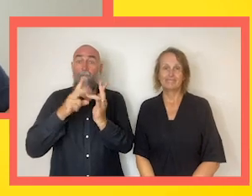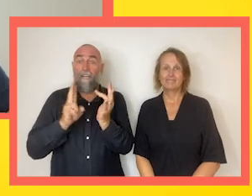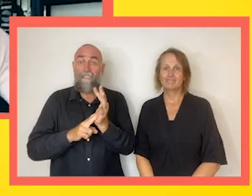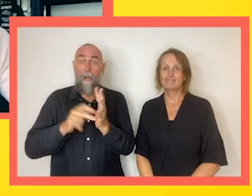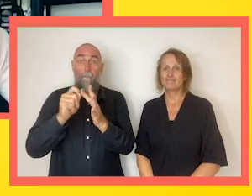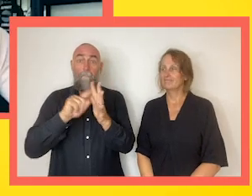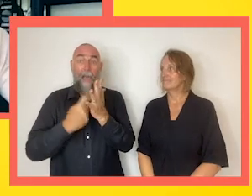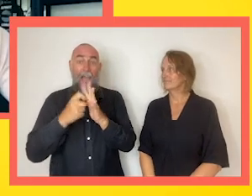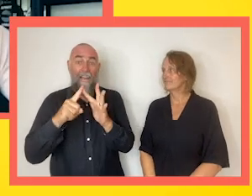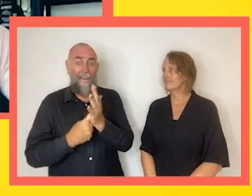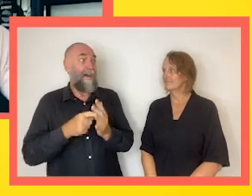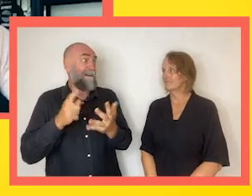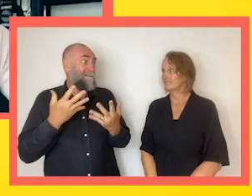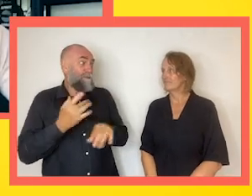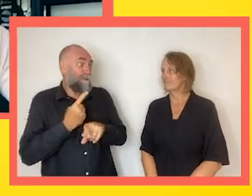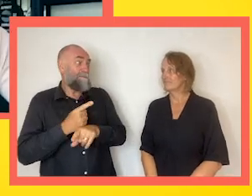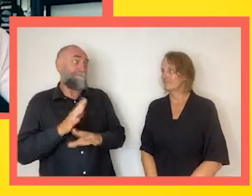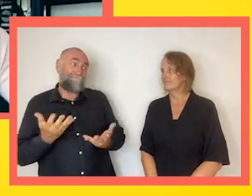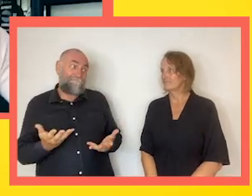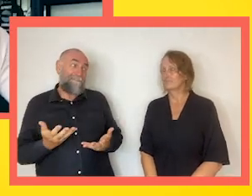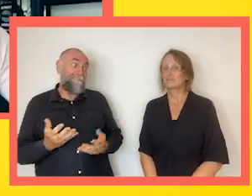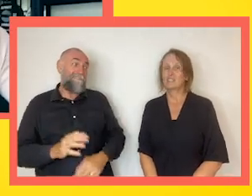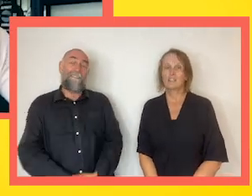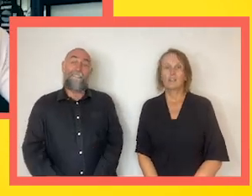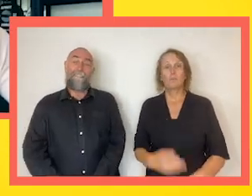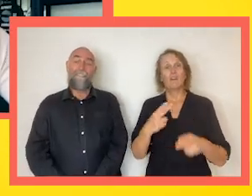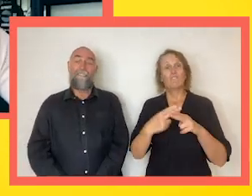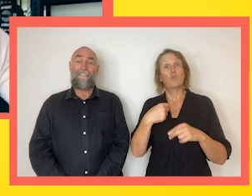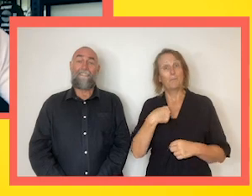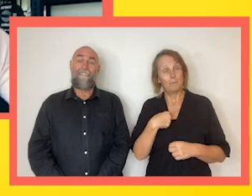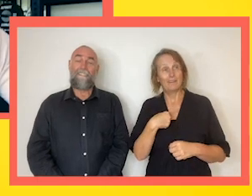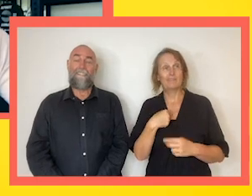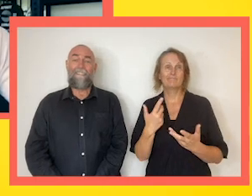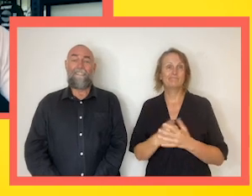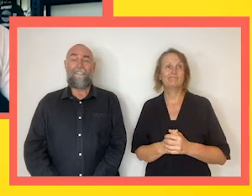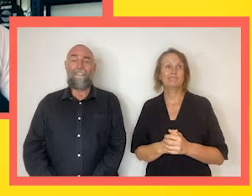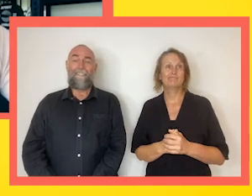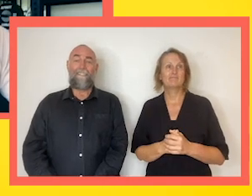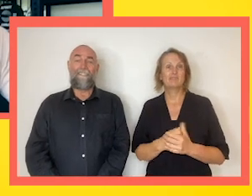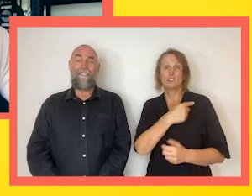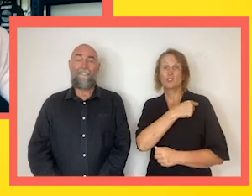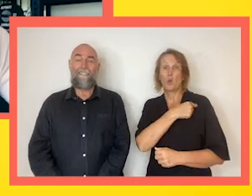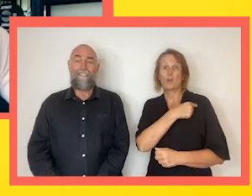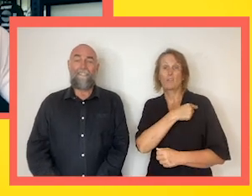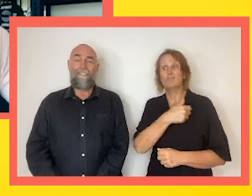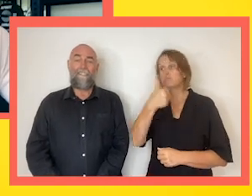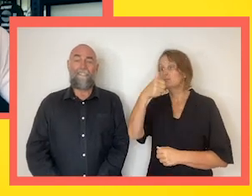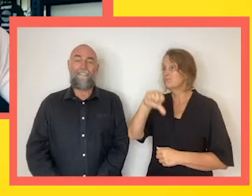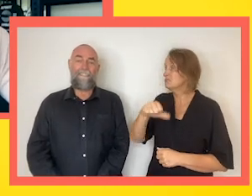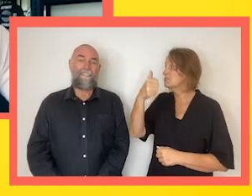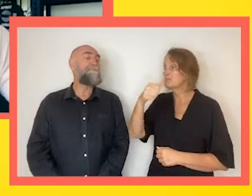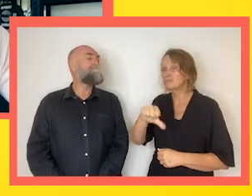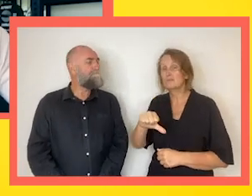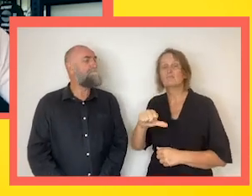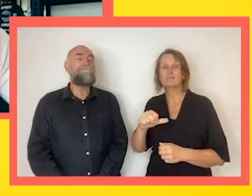Parker. Yeah, hopefully we don't have to talk about it much longer. But for me, it's been up and down. Injuries are ups and downs,